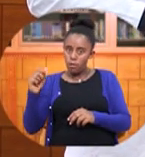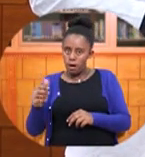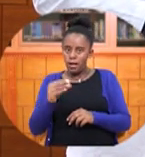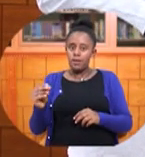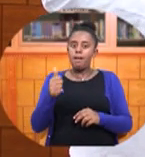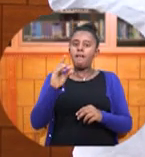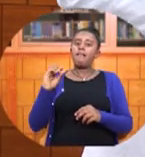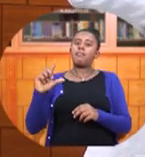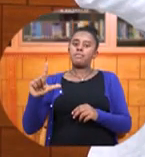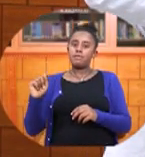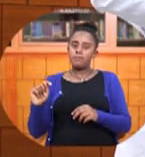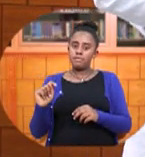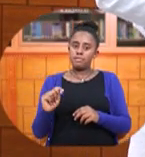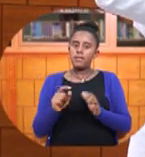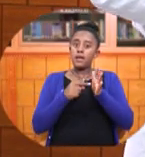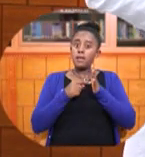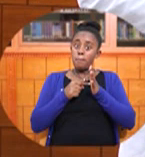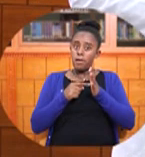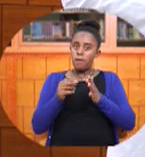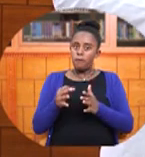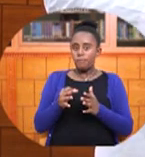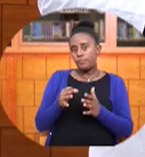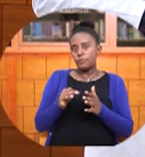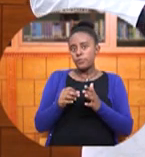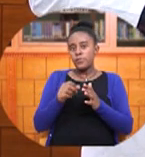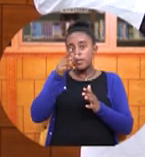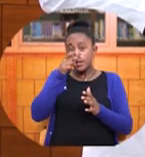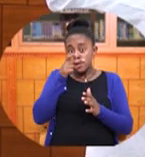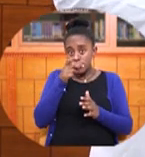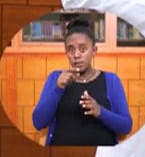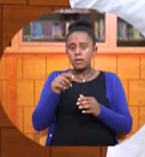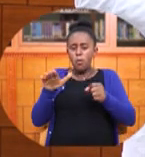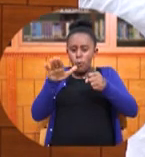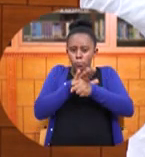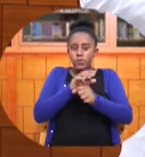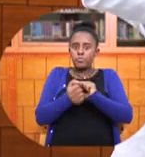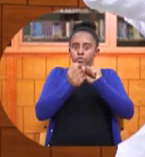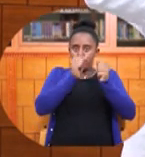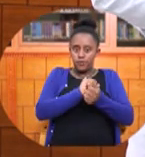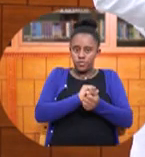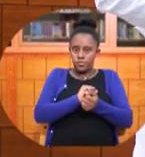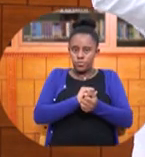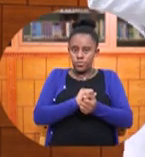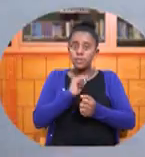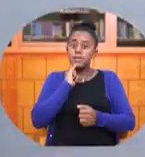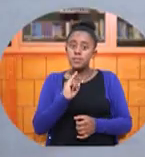adults. Example, the insect which is following complete metamorphosis